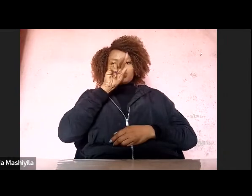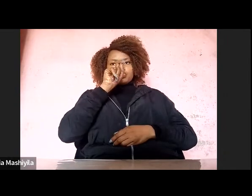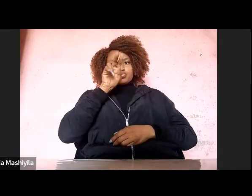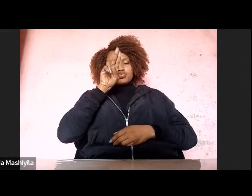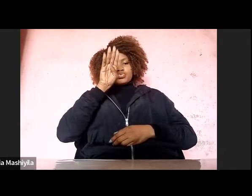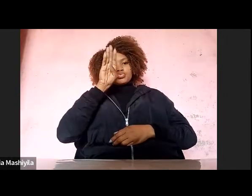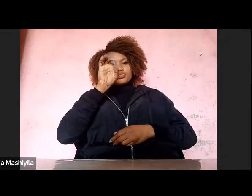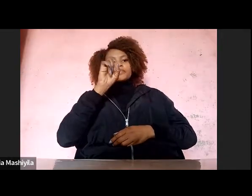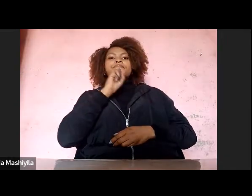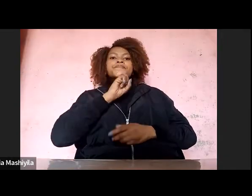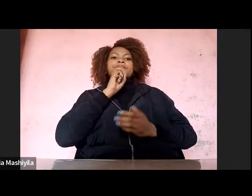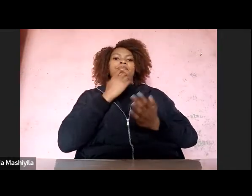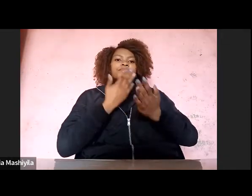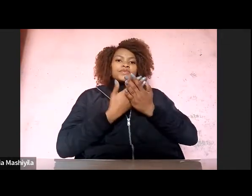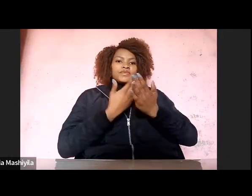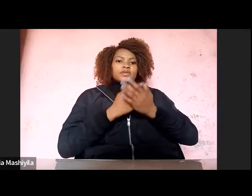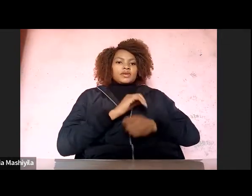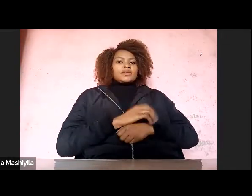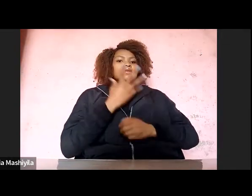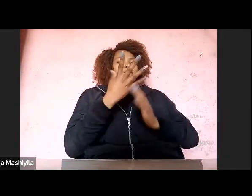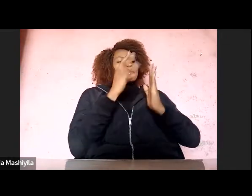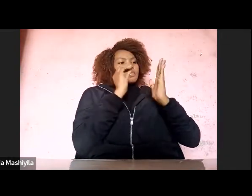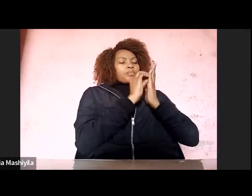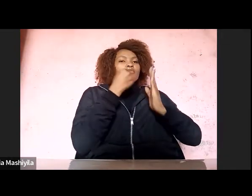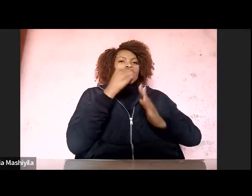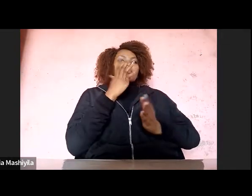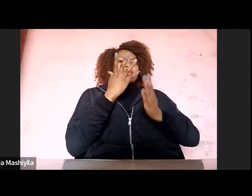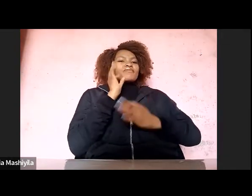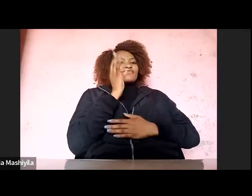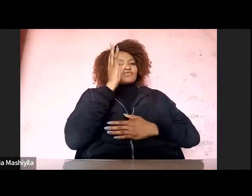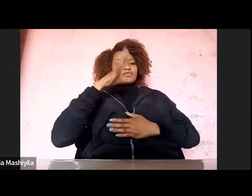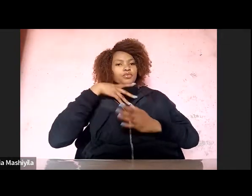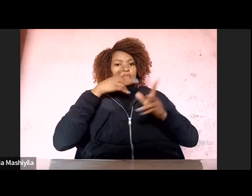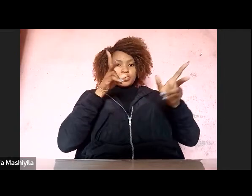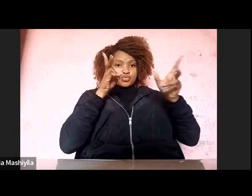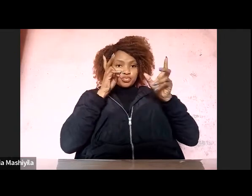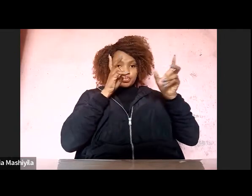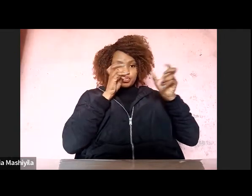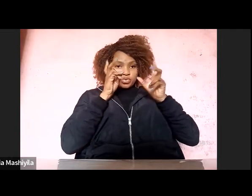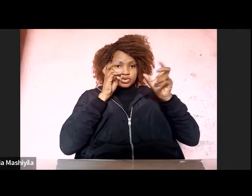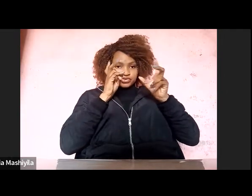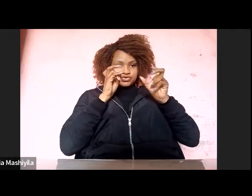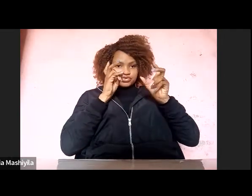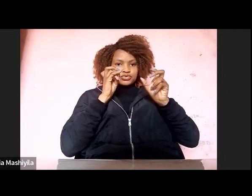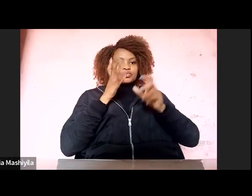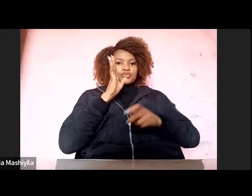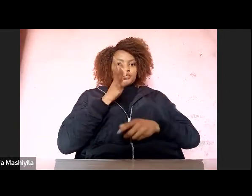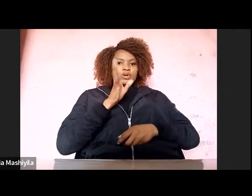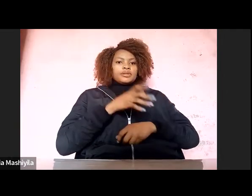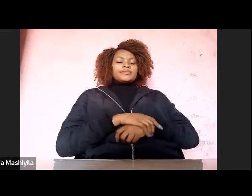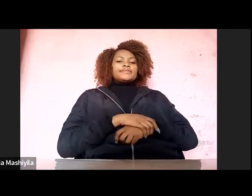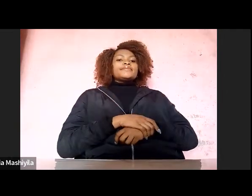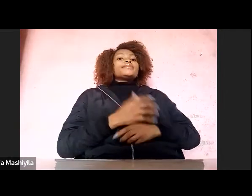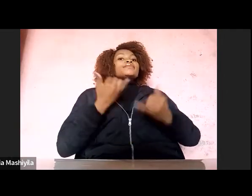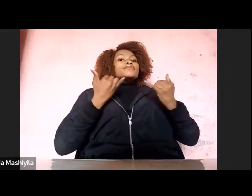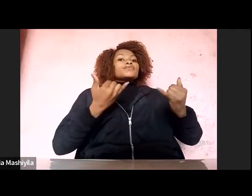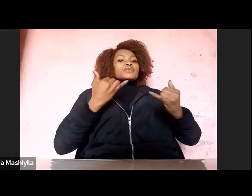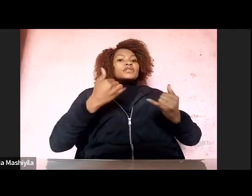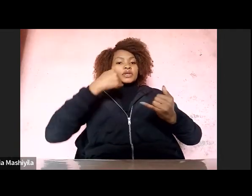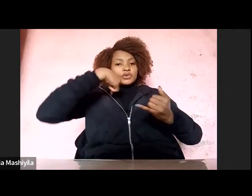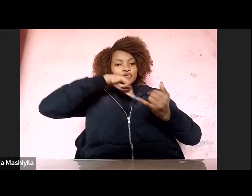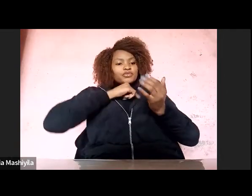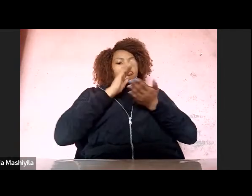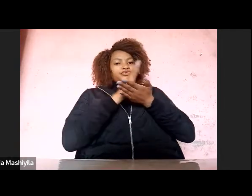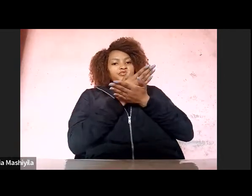channel for future reference. The information that you share, that we will share with you today can also be accessed on the